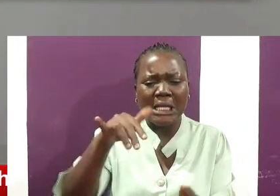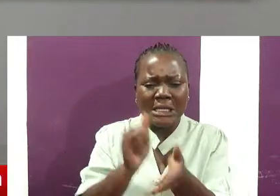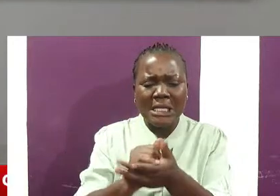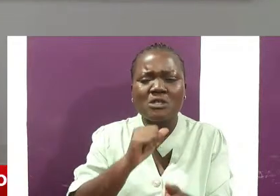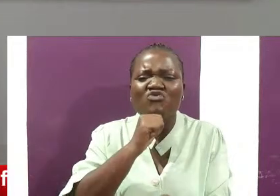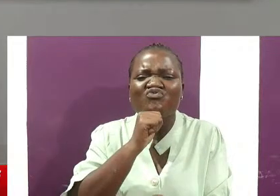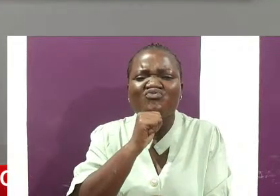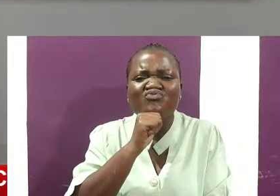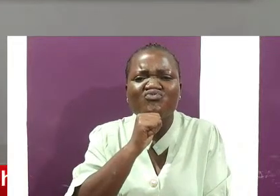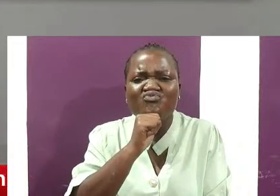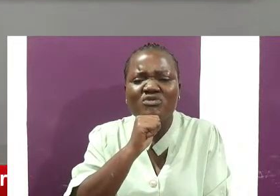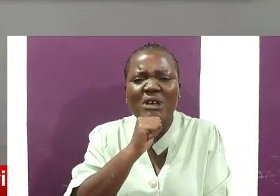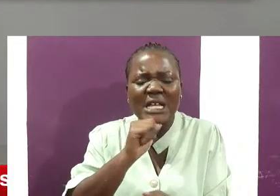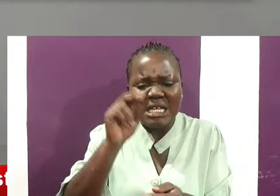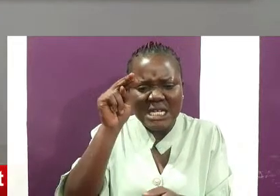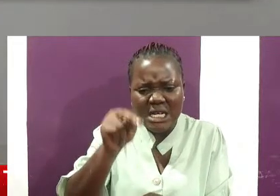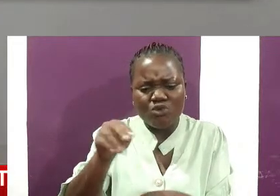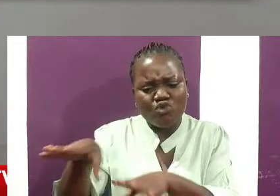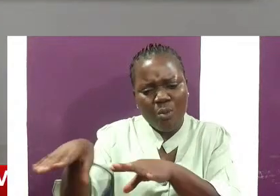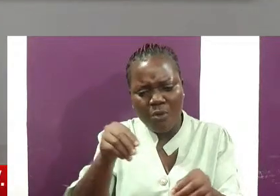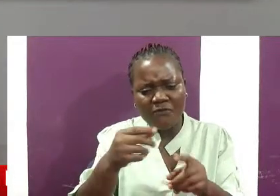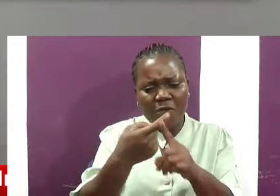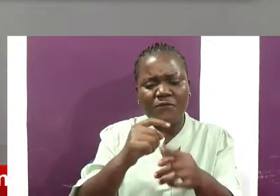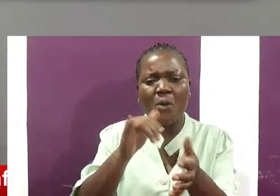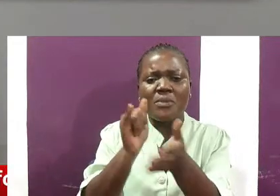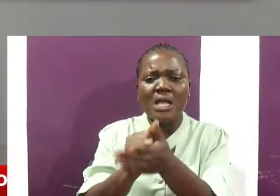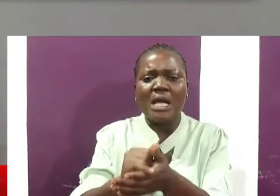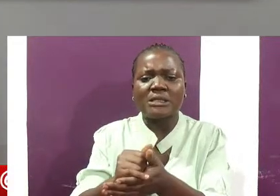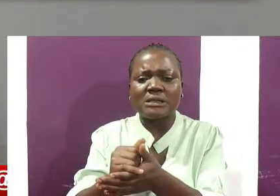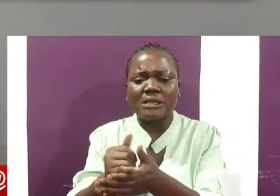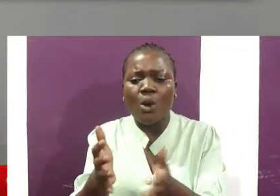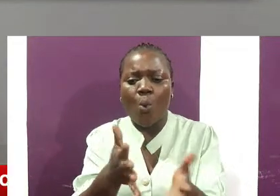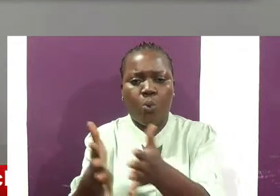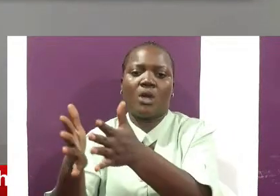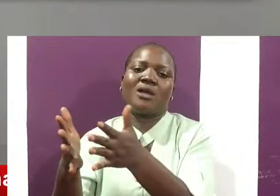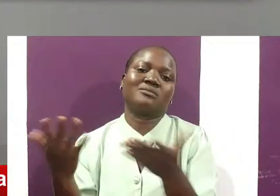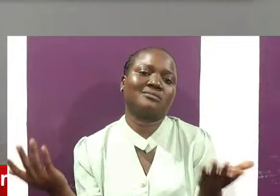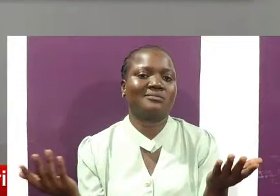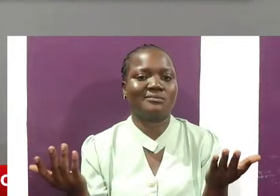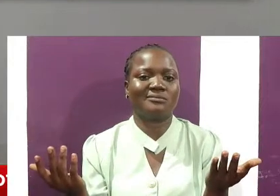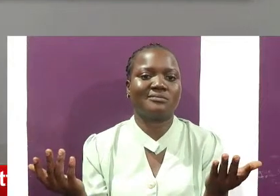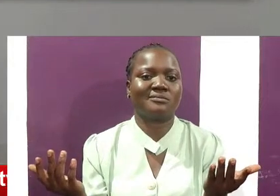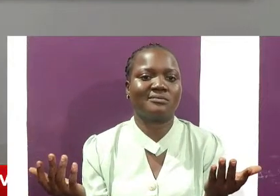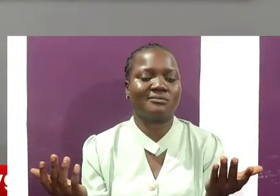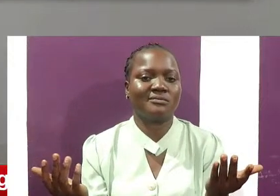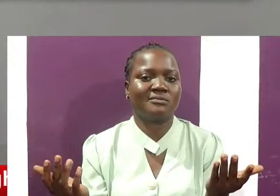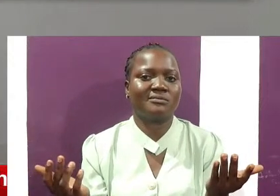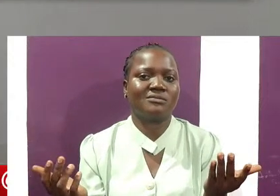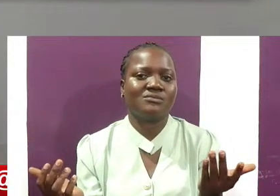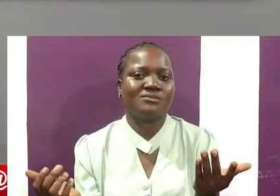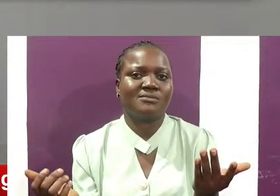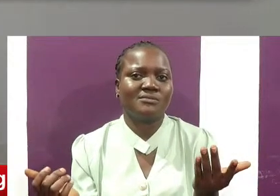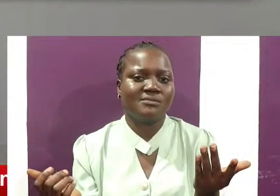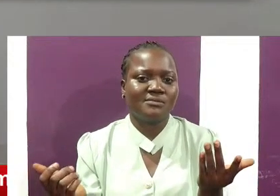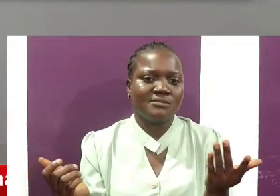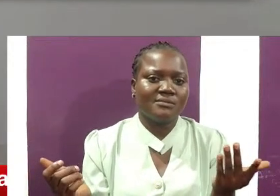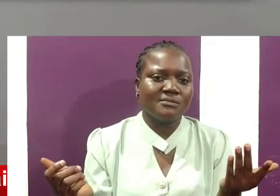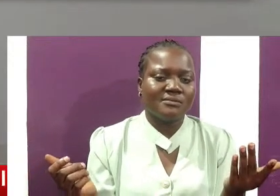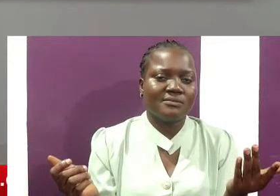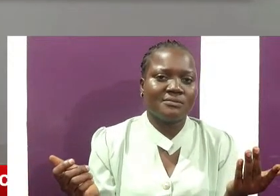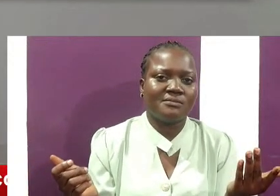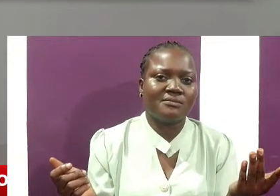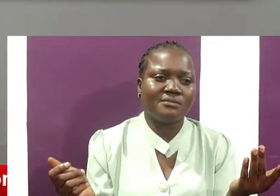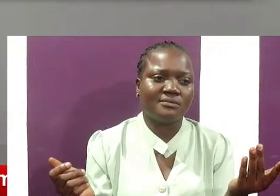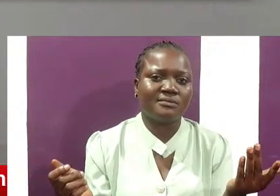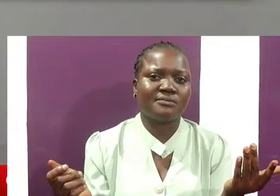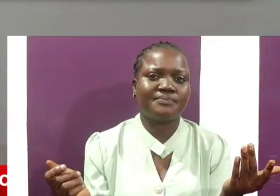know that the first century Christians weren't going to the temple to do Old Testament worship, but to try to convert anyone